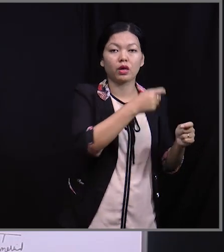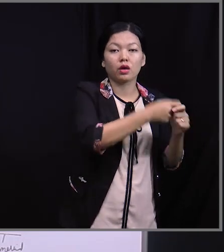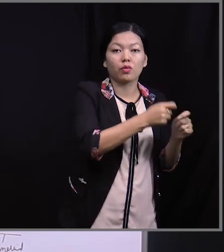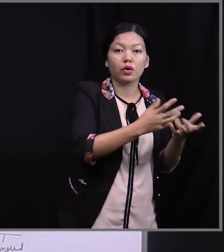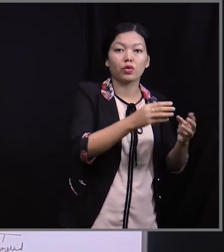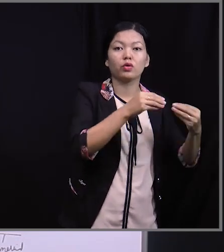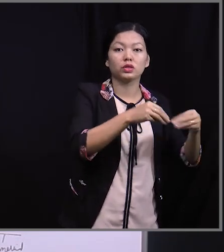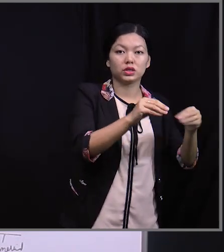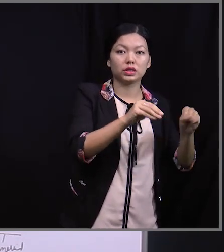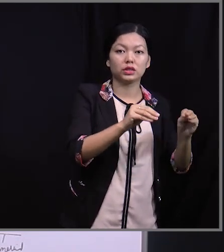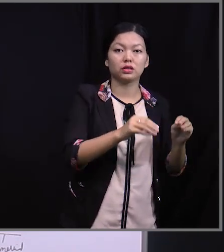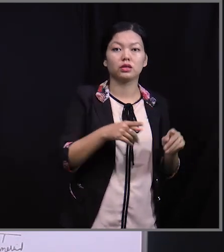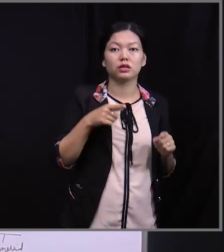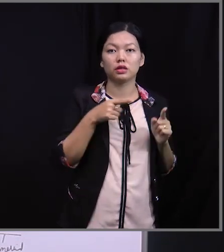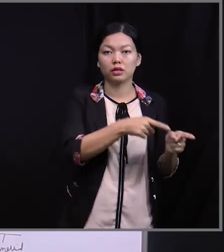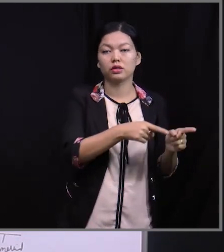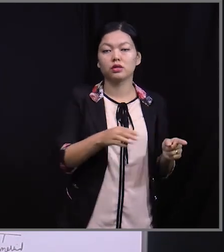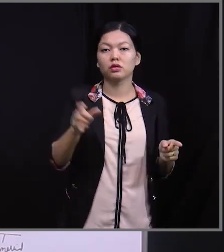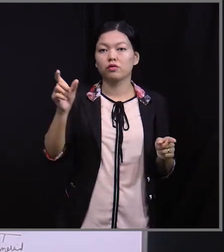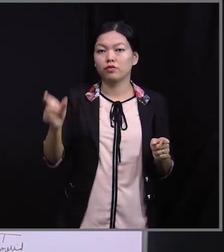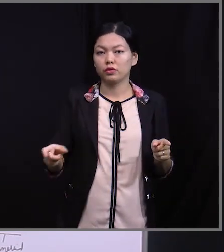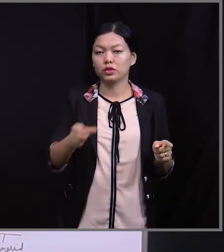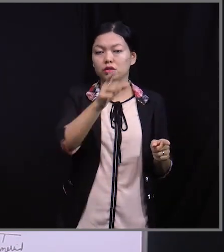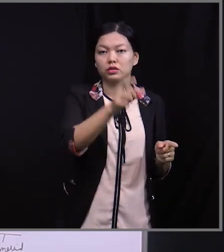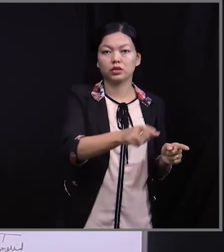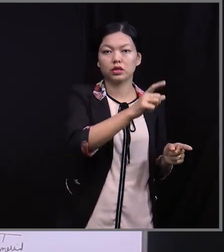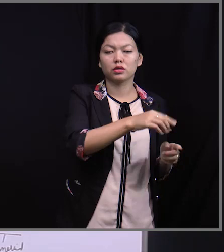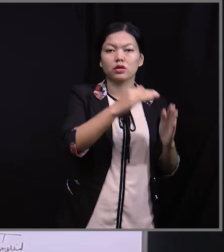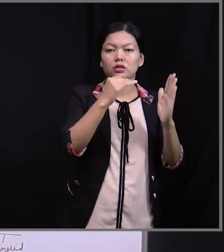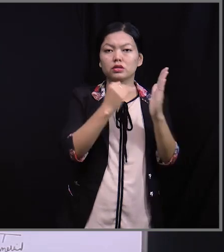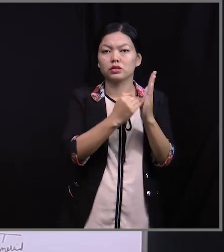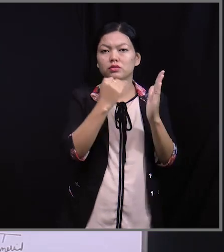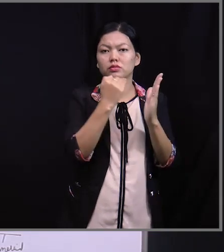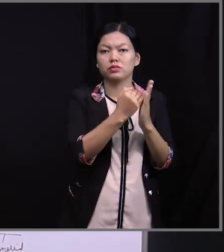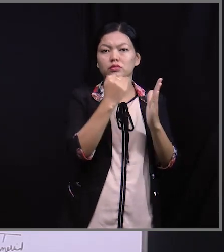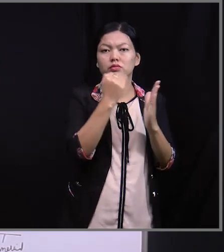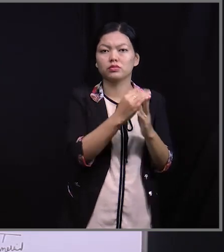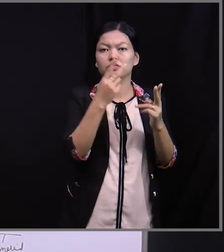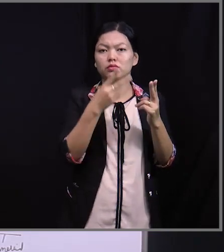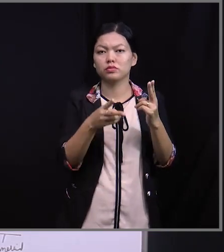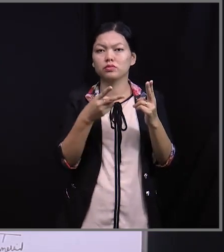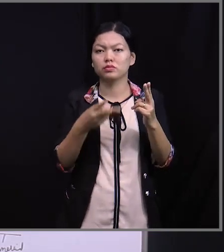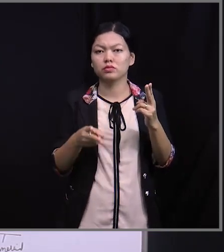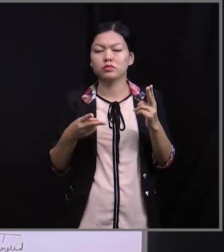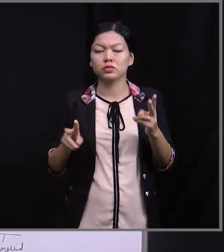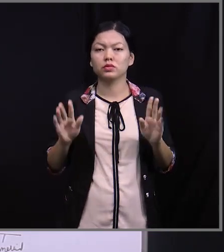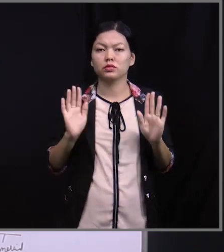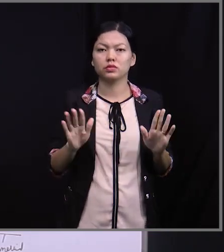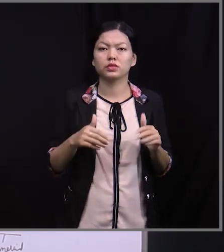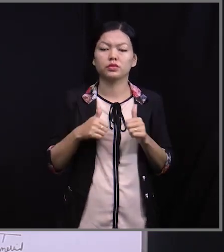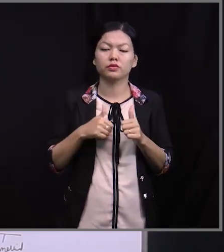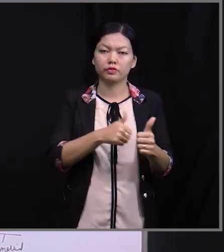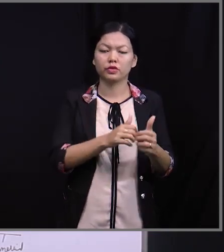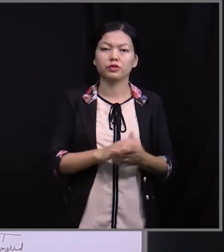be the new one in the market, acquiring the patent right as well. So as an entrepreneur, under the promotional functions,